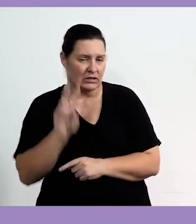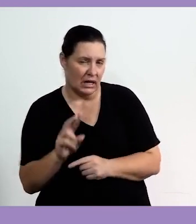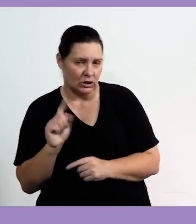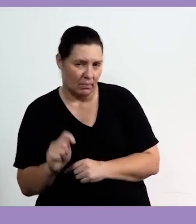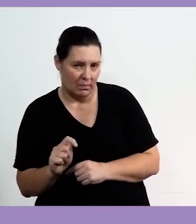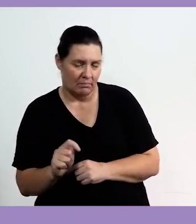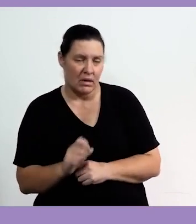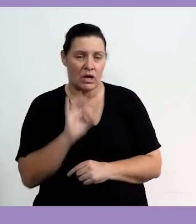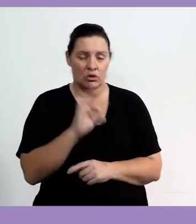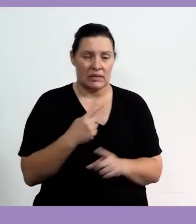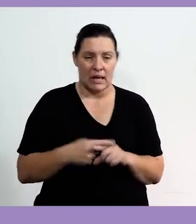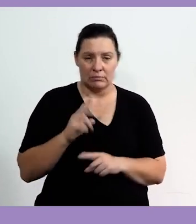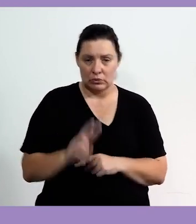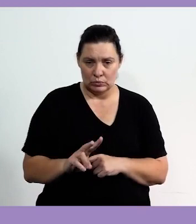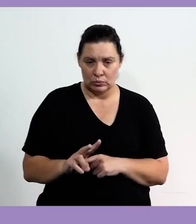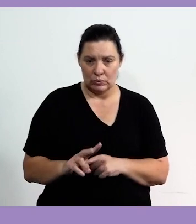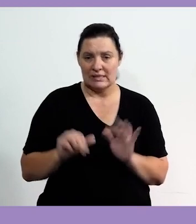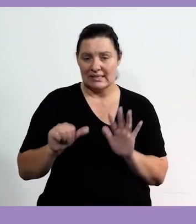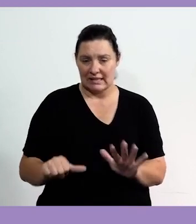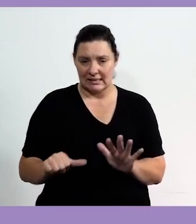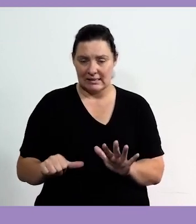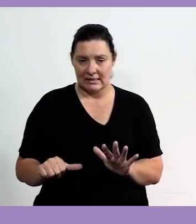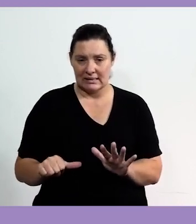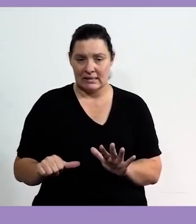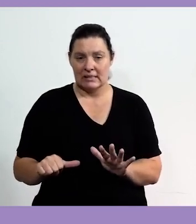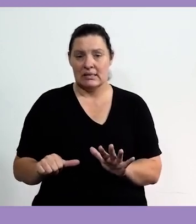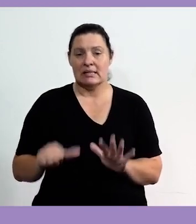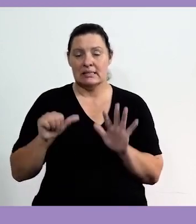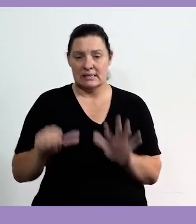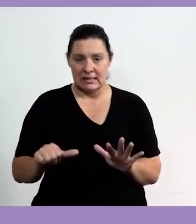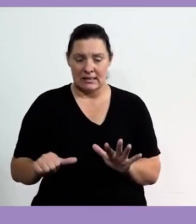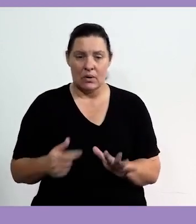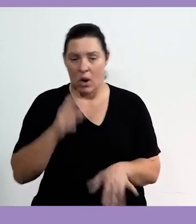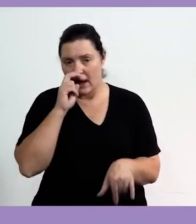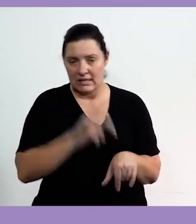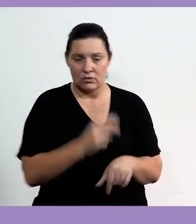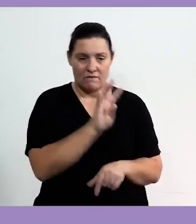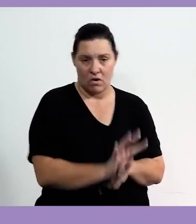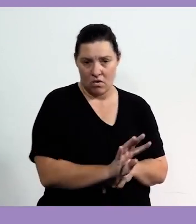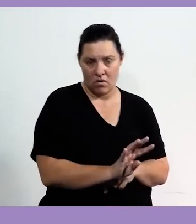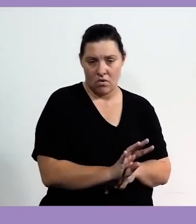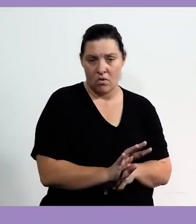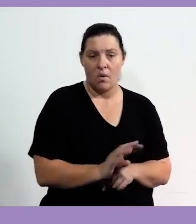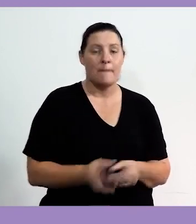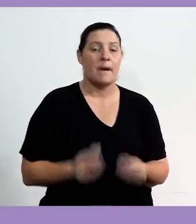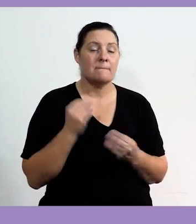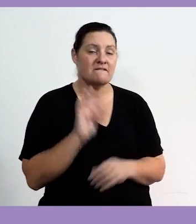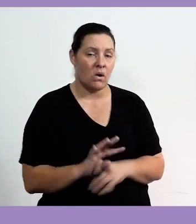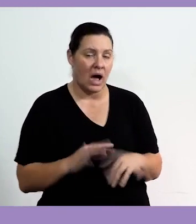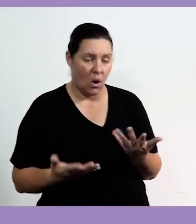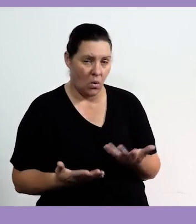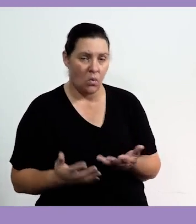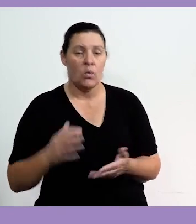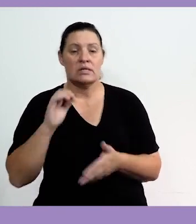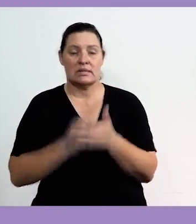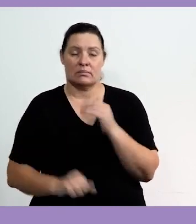same for the second term. 3 multiplied by 2, that is 6. But from 6, I need to get to 4. And how do I get